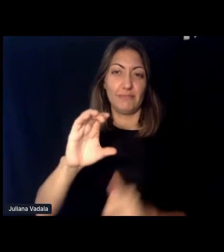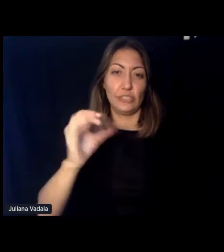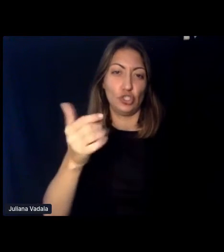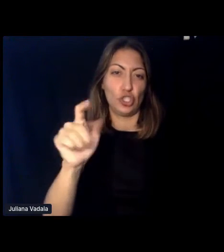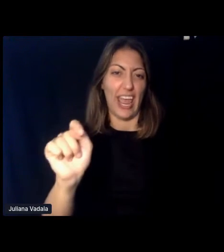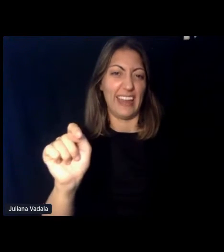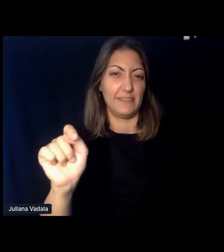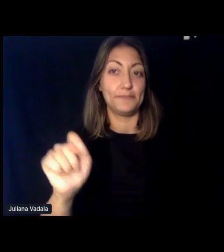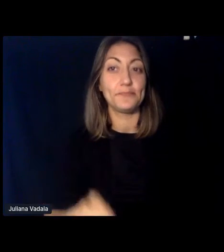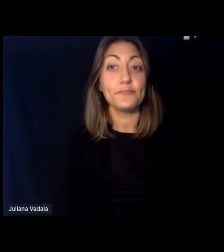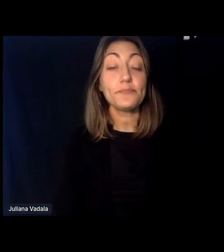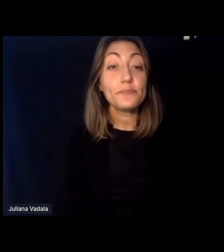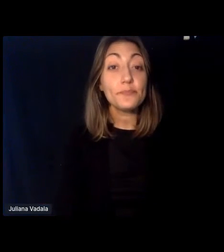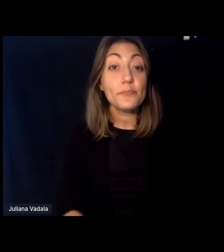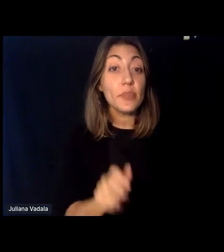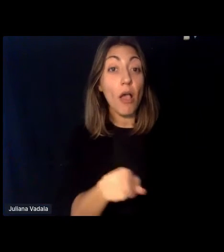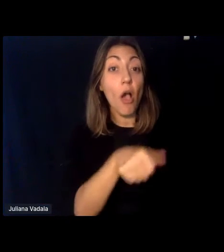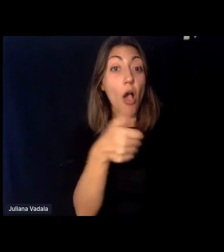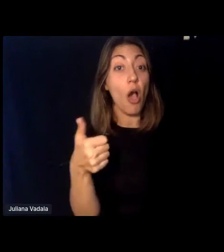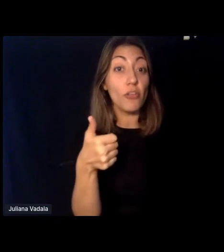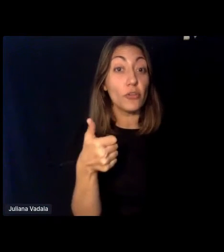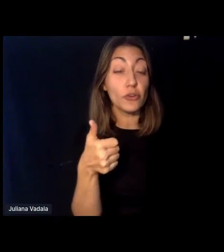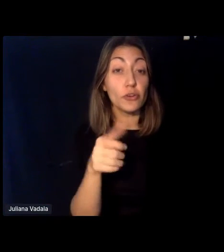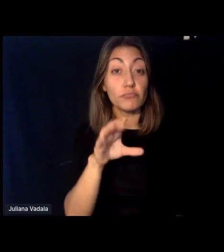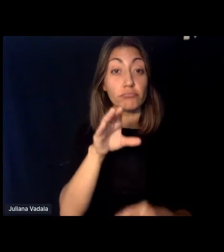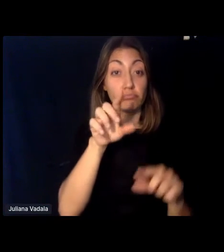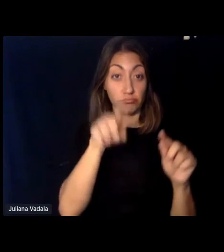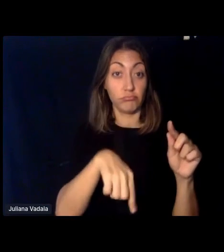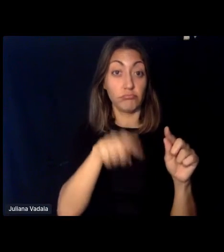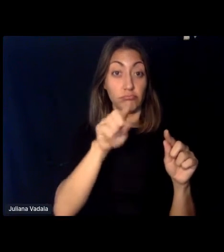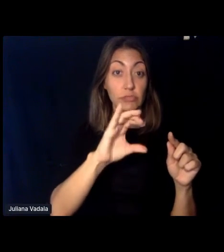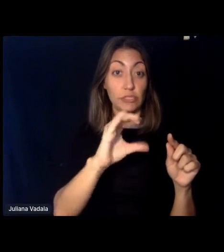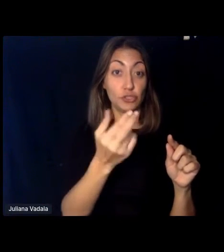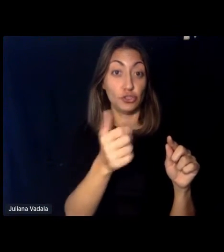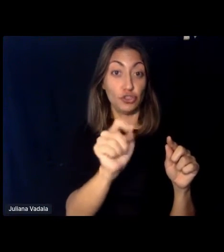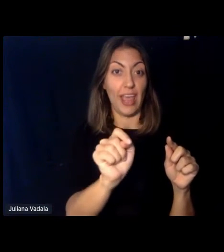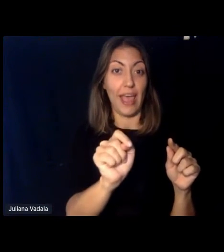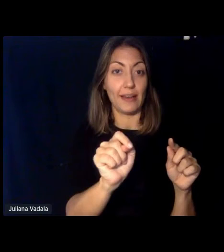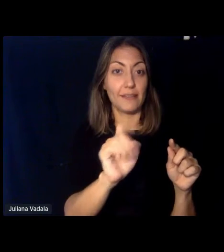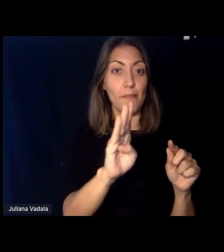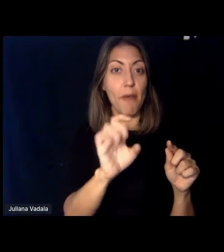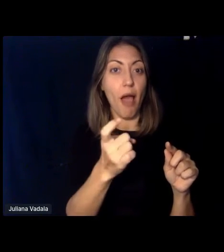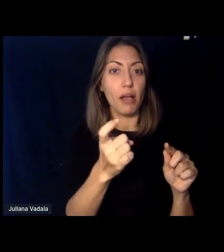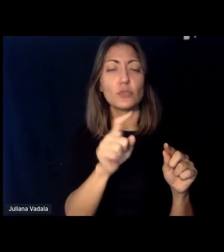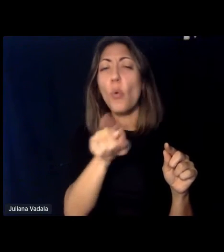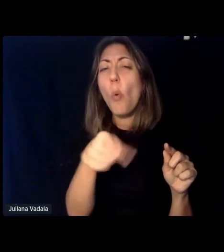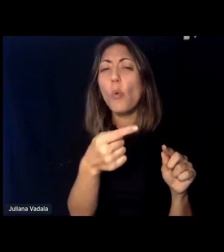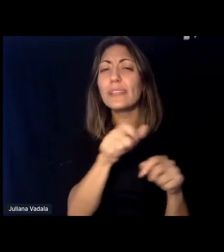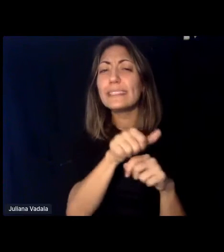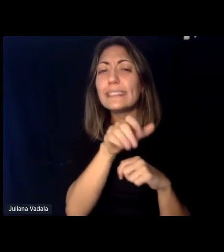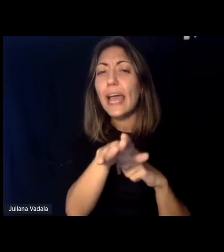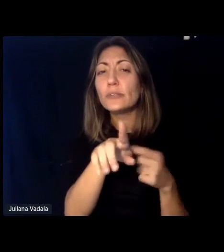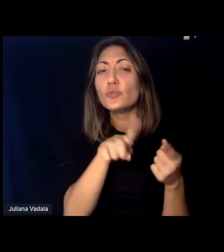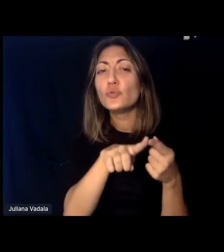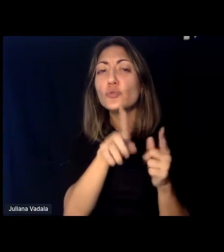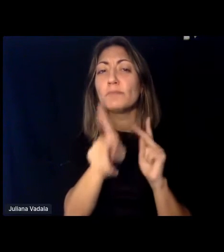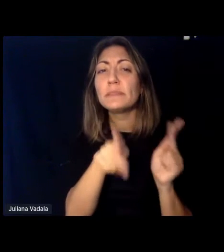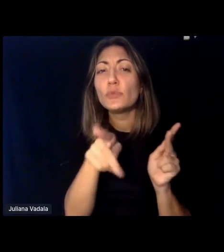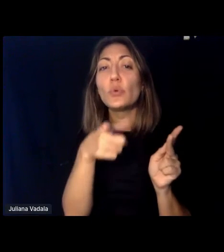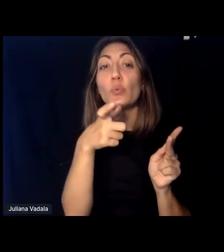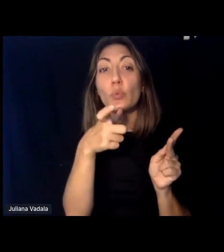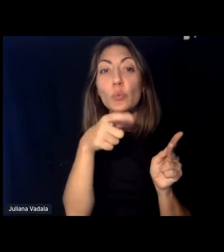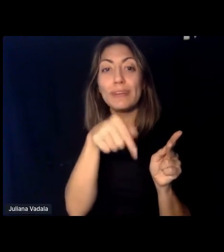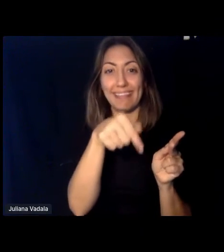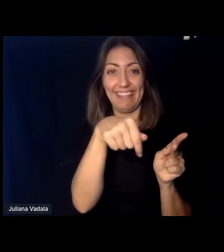are watching and only send messages to people who are watching the same thing. So right now it'll